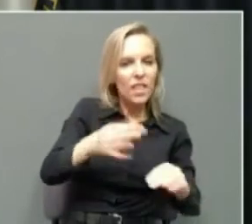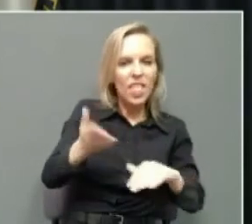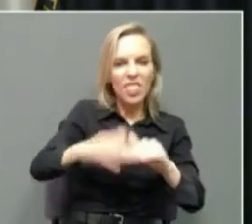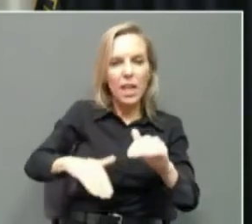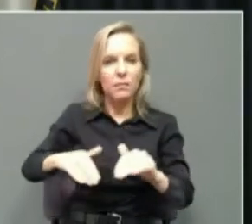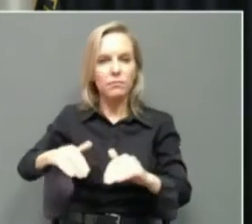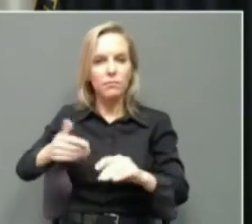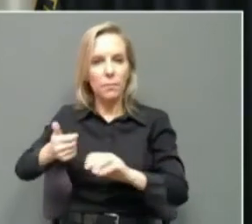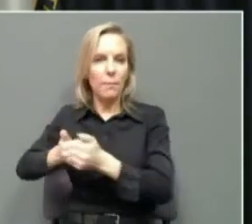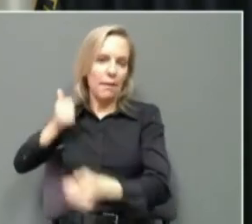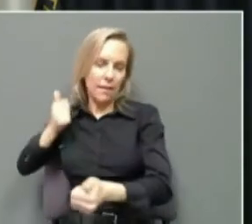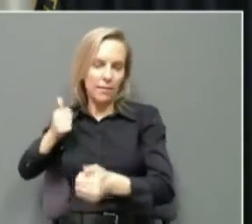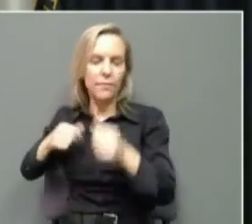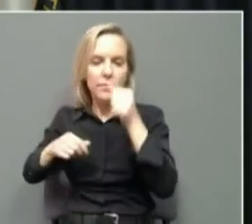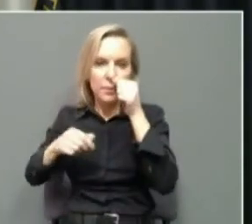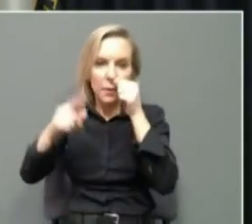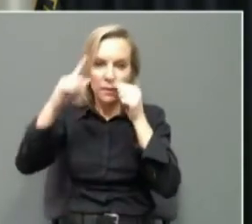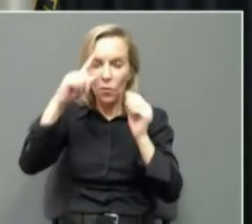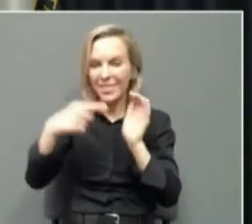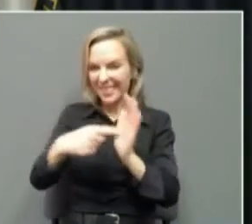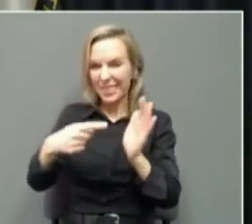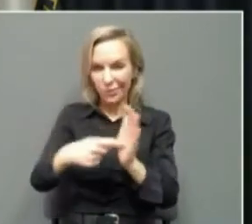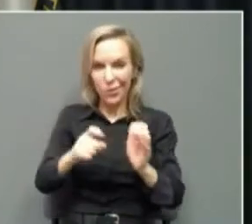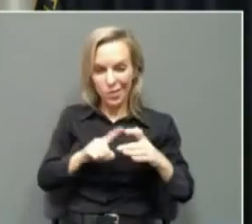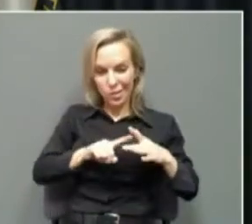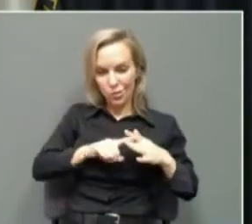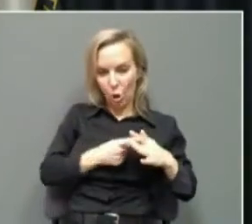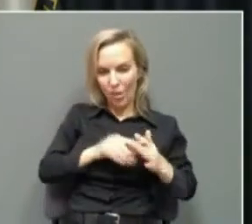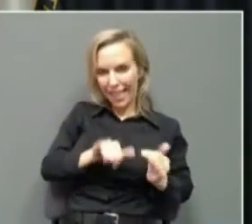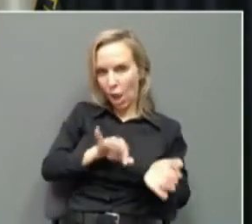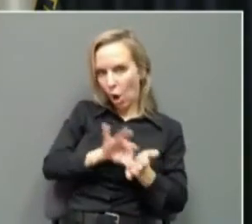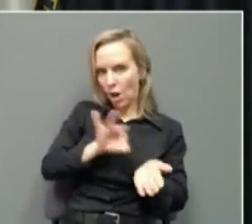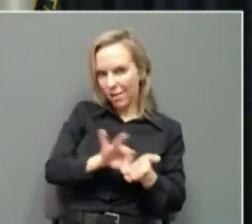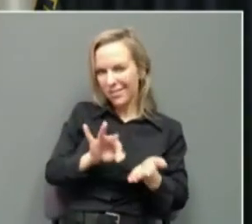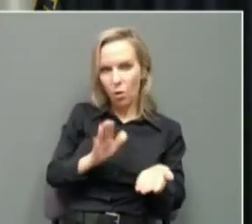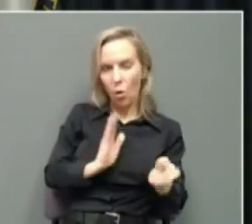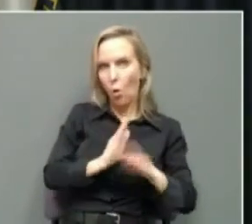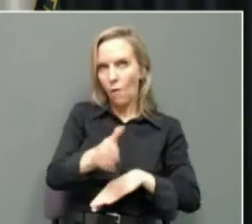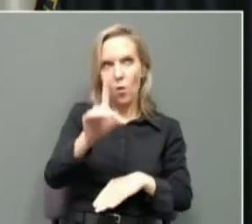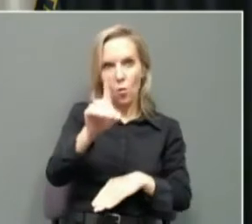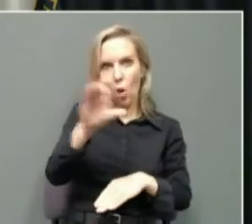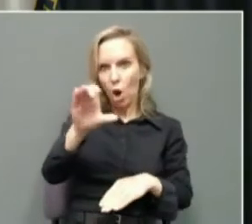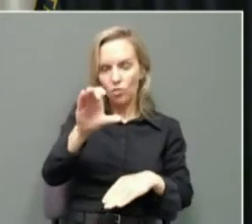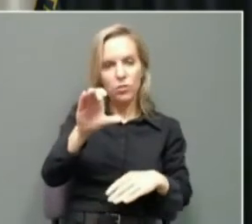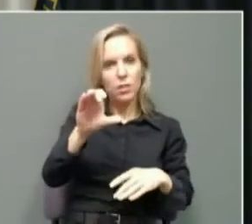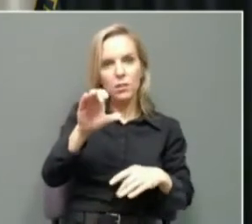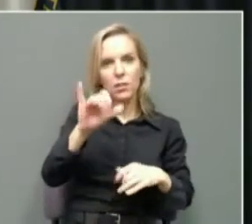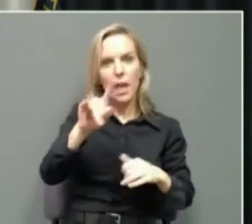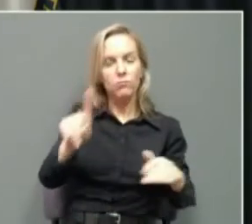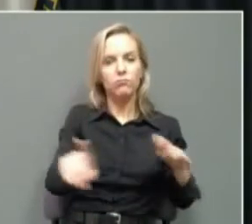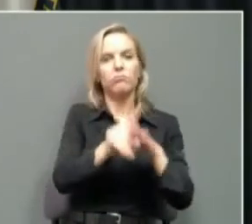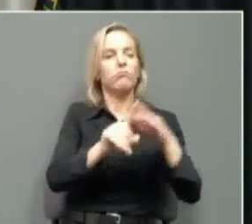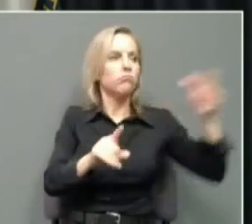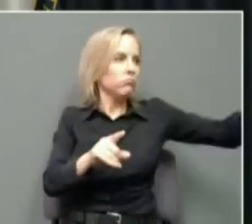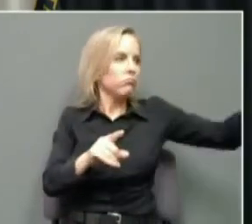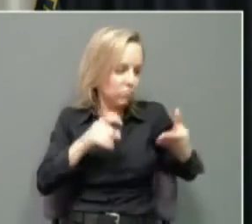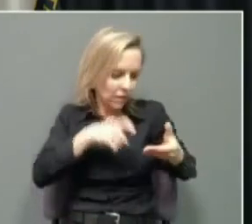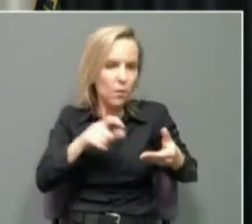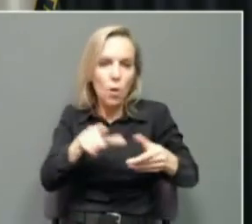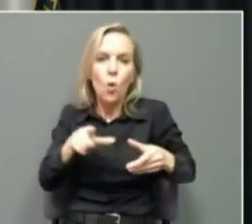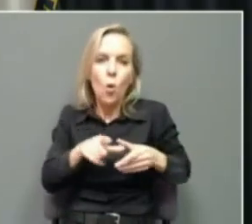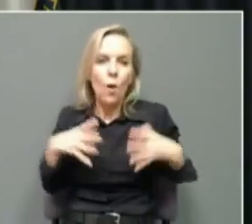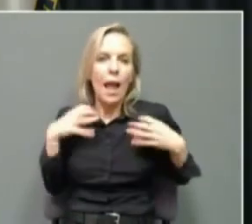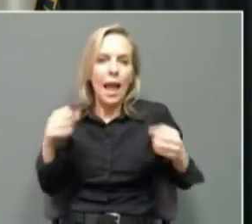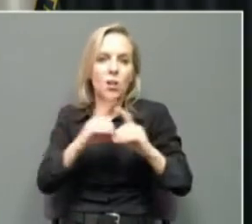For instance, there have been since we started the audit, we believe there's over 100 that came up from the local health department, but we had already found